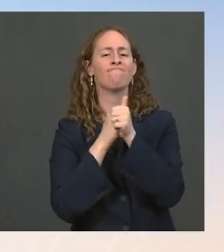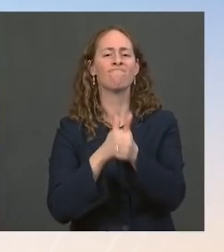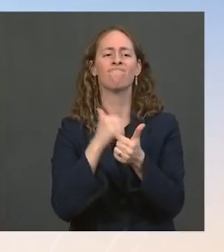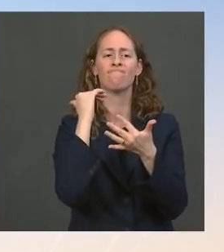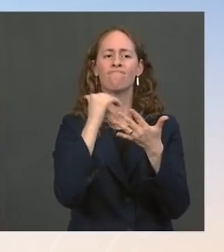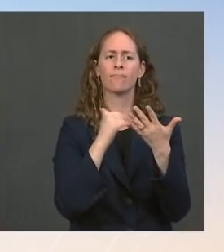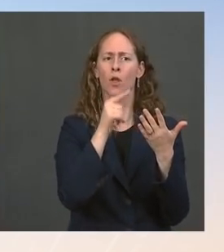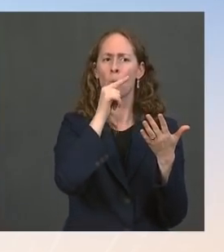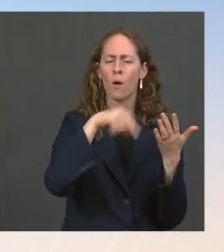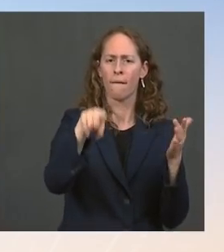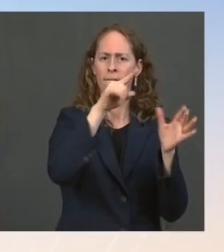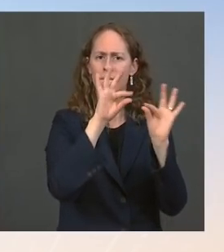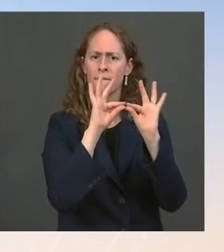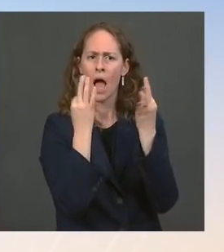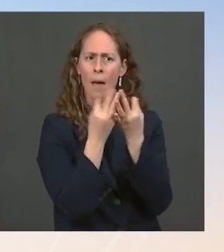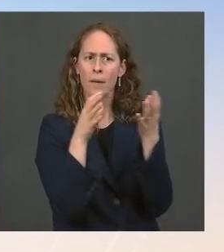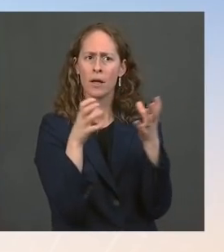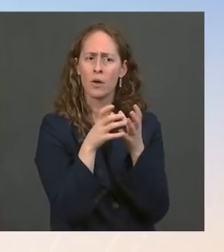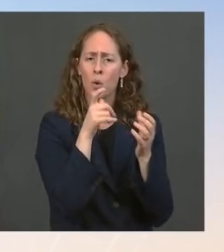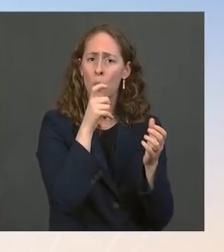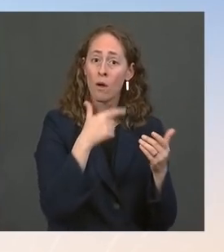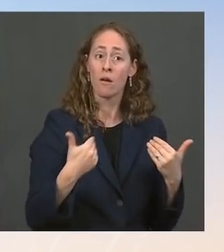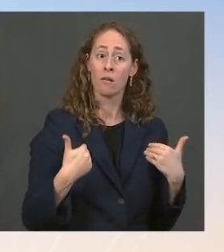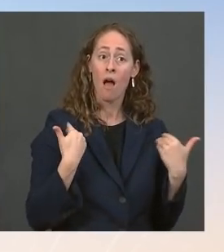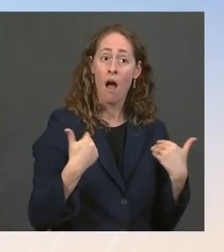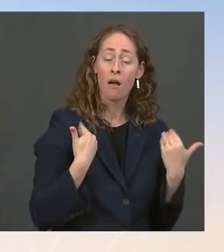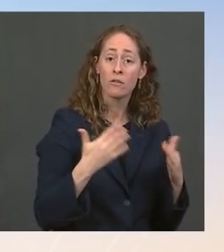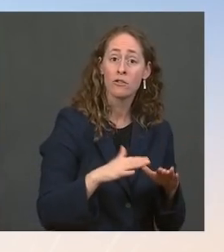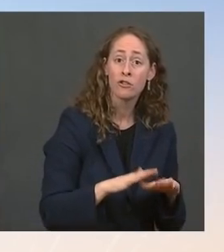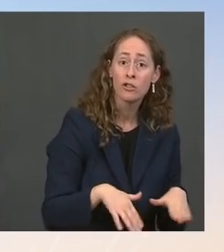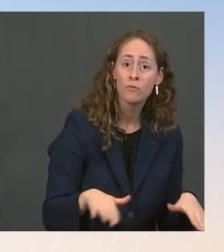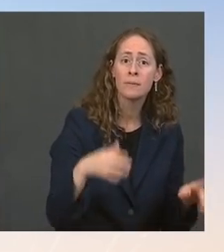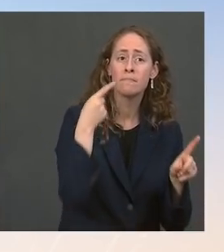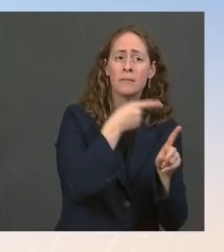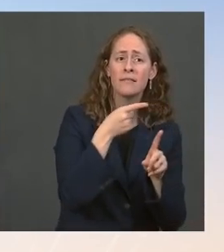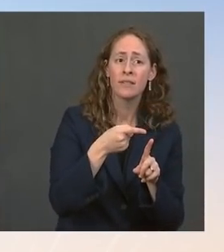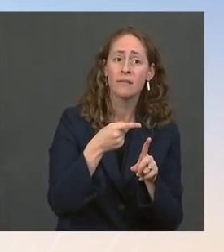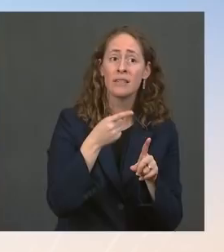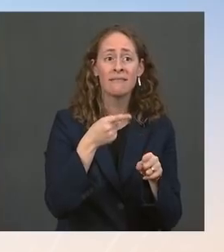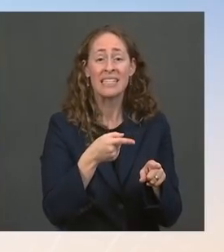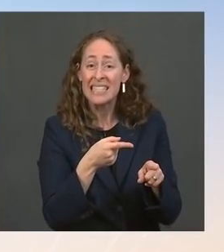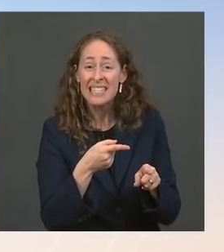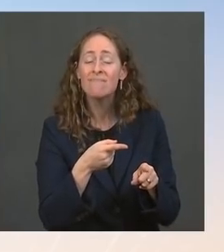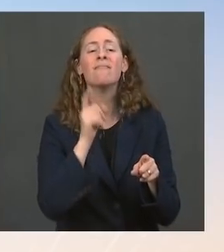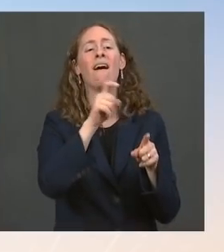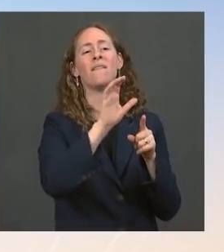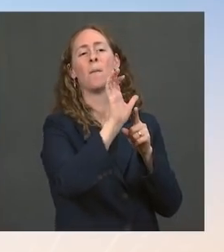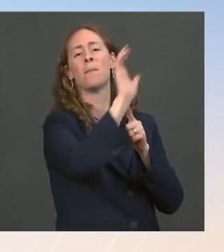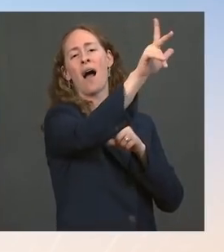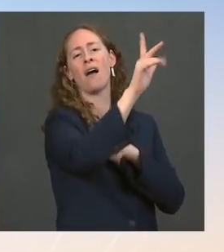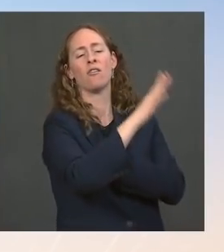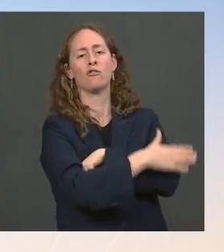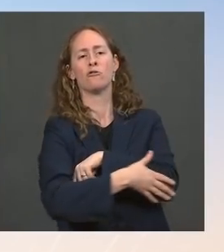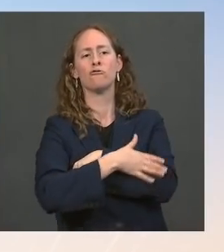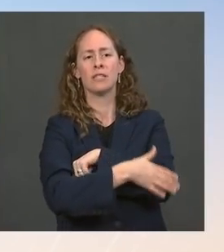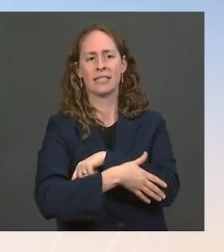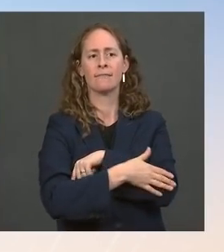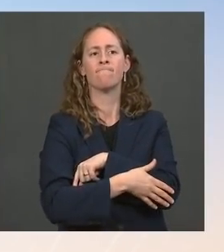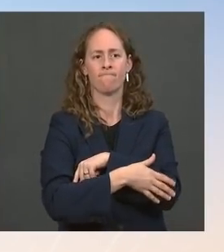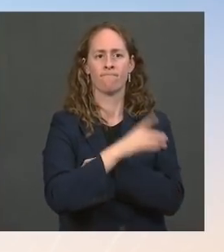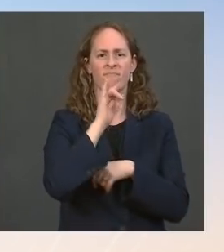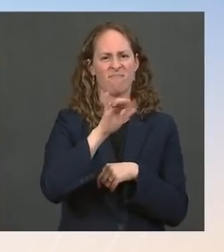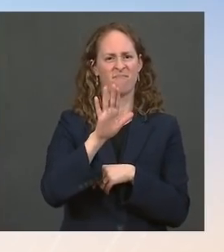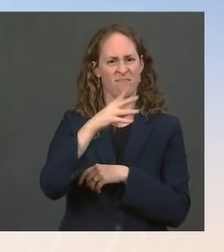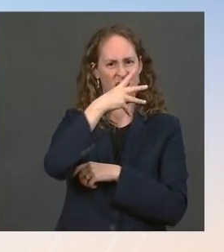unit. Some people with kids who are younger than a certain age are not accepted back in certain countries. We know that from our immigration policy writ